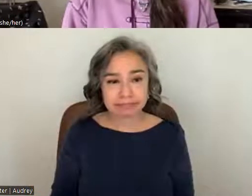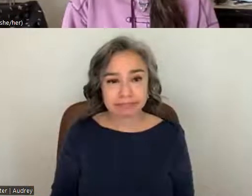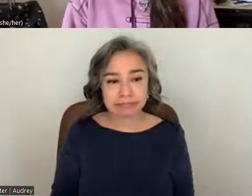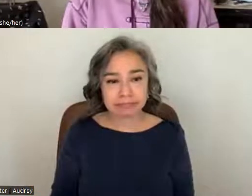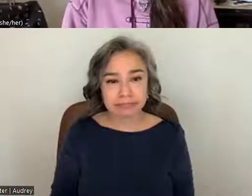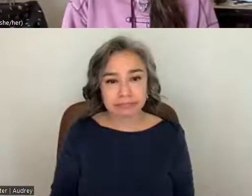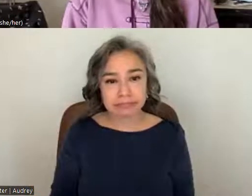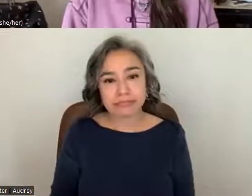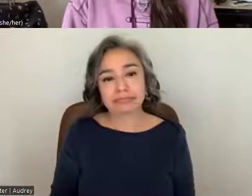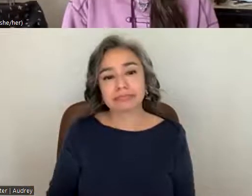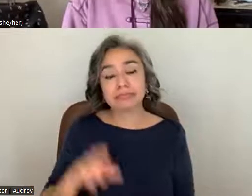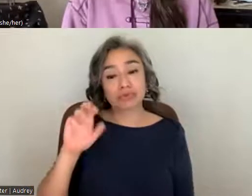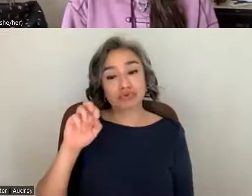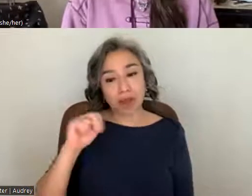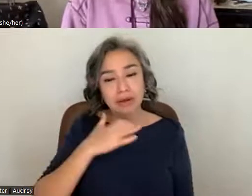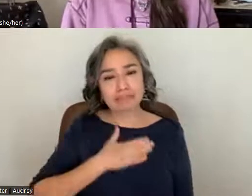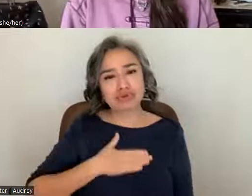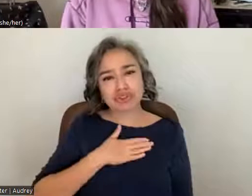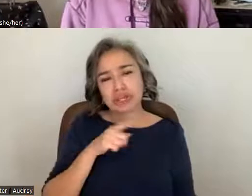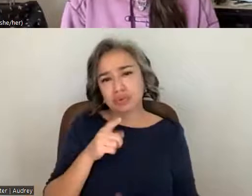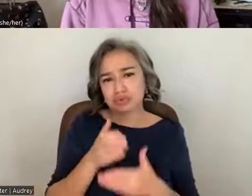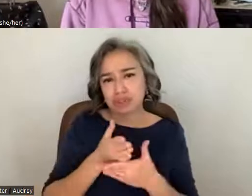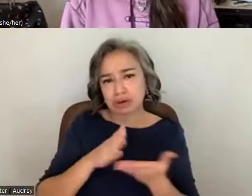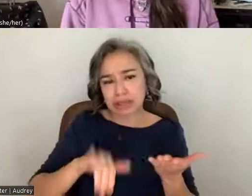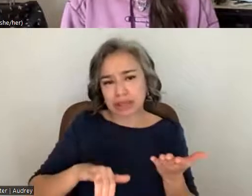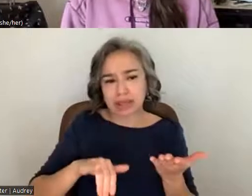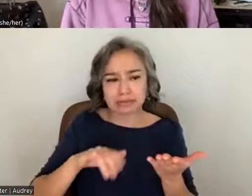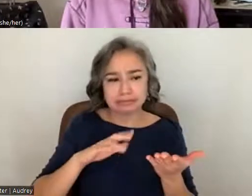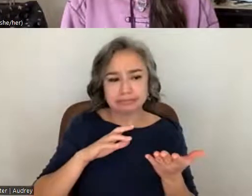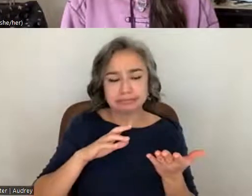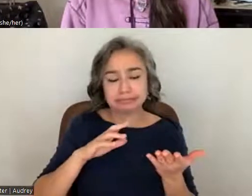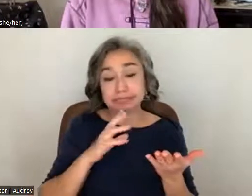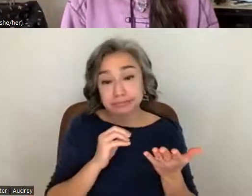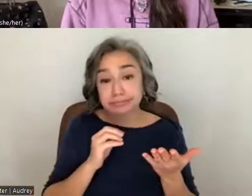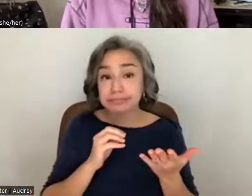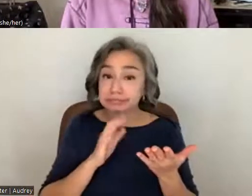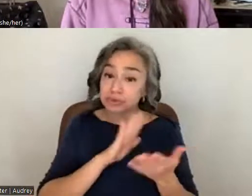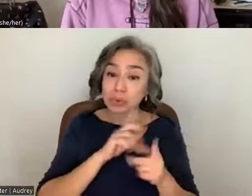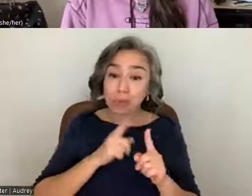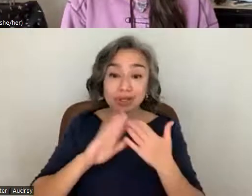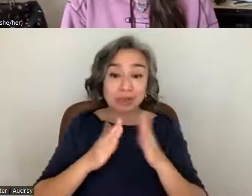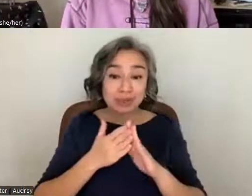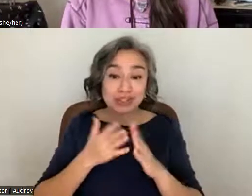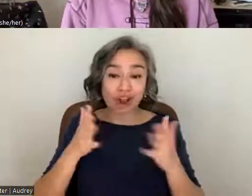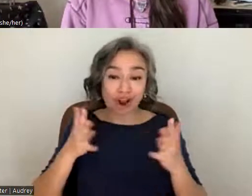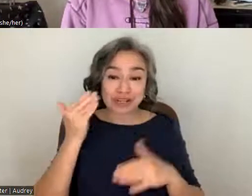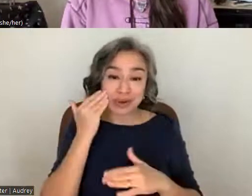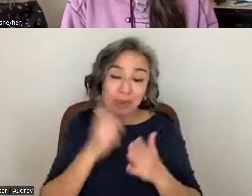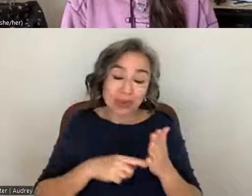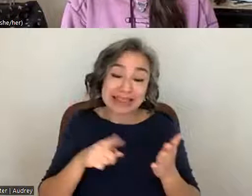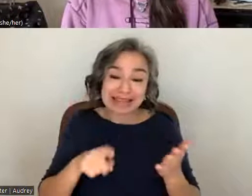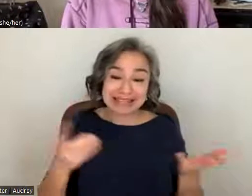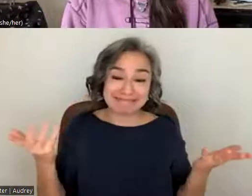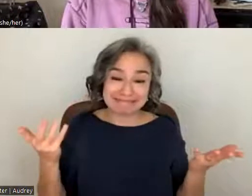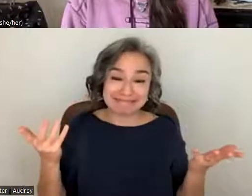Appreciate you sharing that, Lekesha, and certainly to your point, communities often know what they need most, and more times than